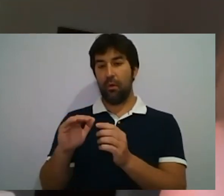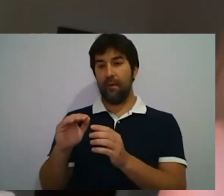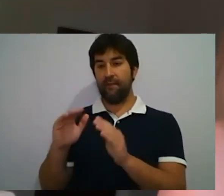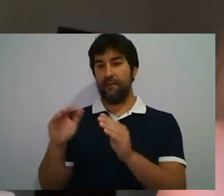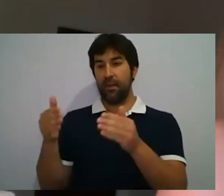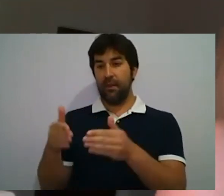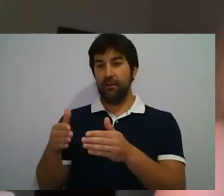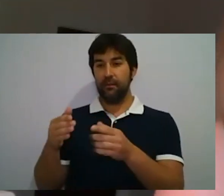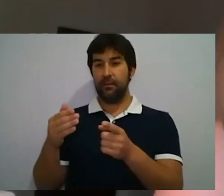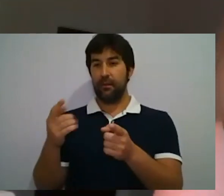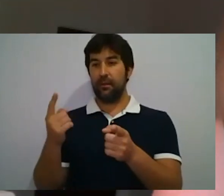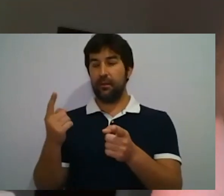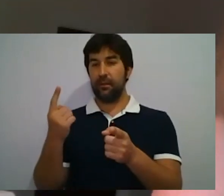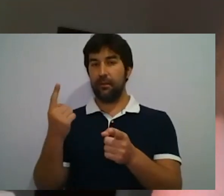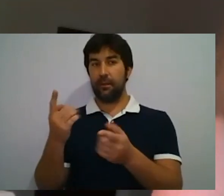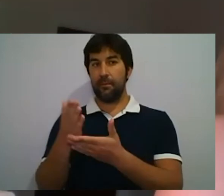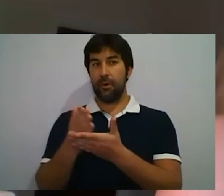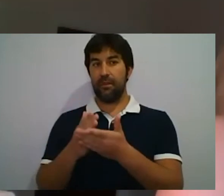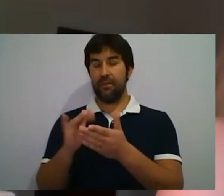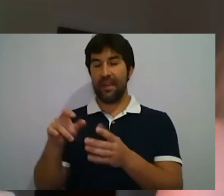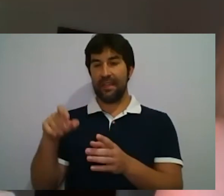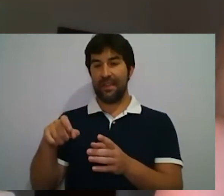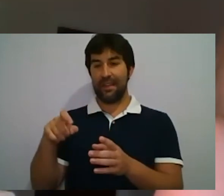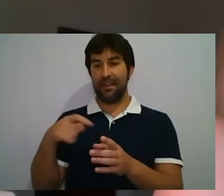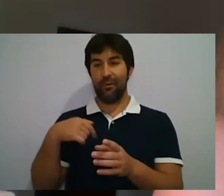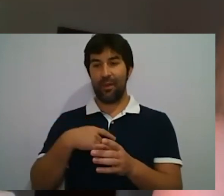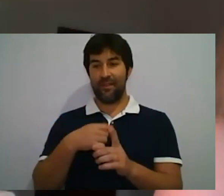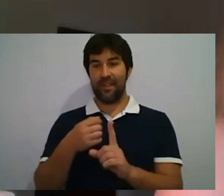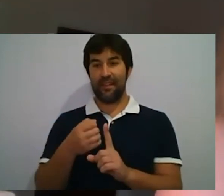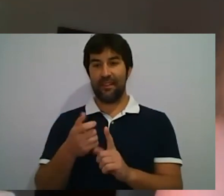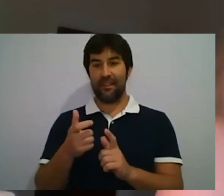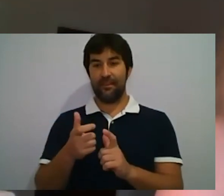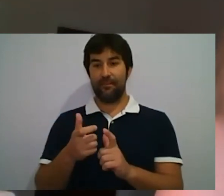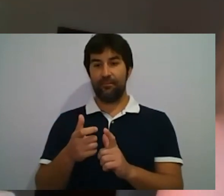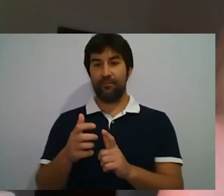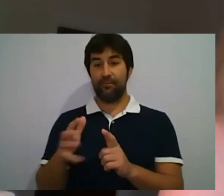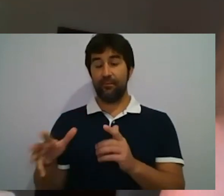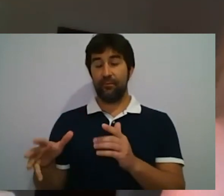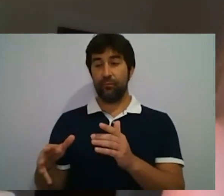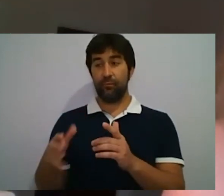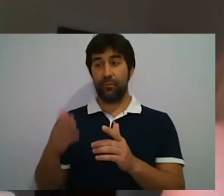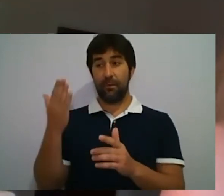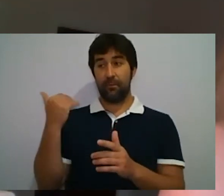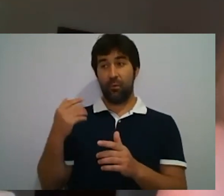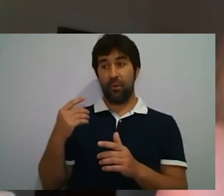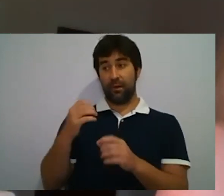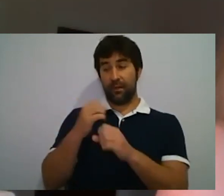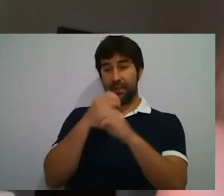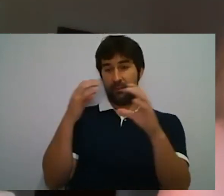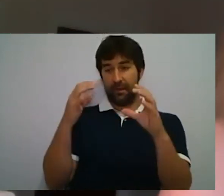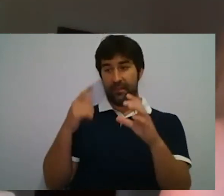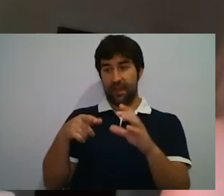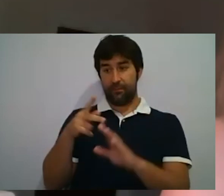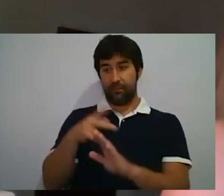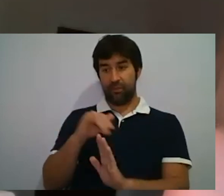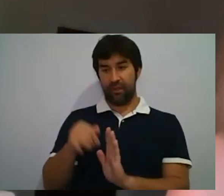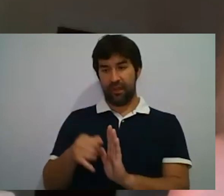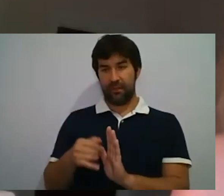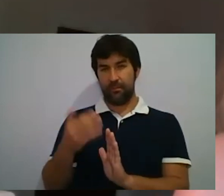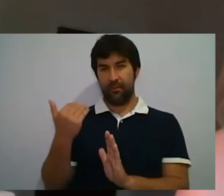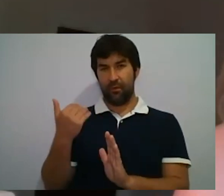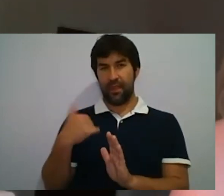number, the volume of traffic that will be coming there. By and large, the